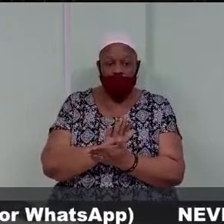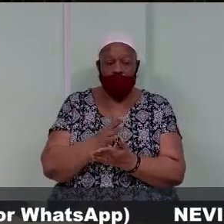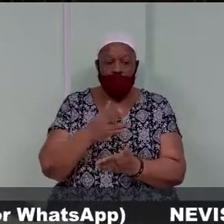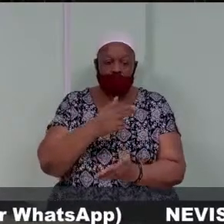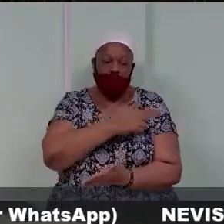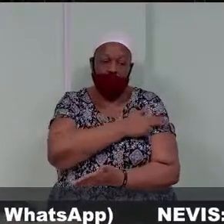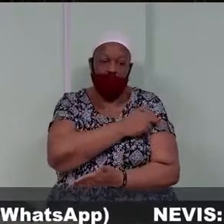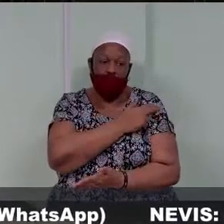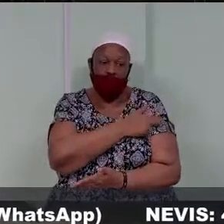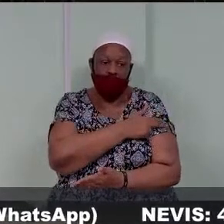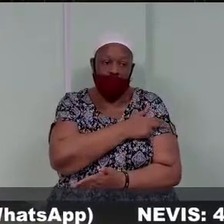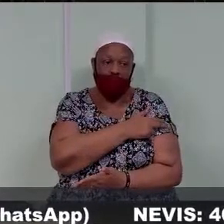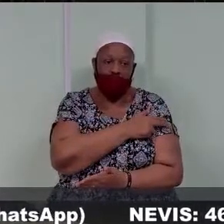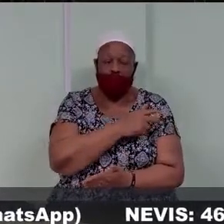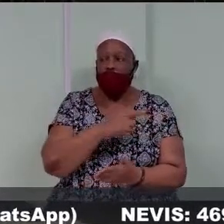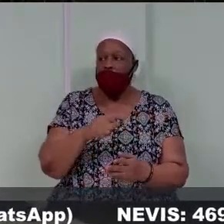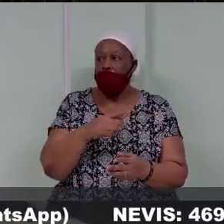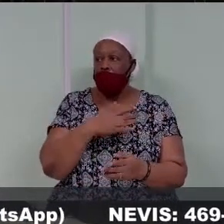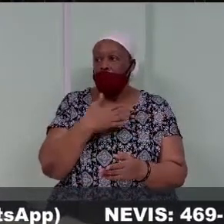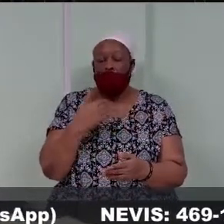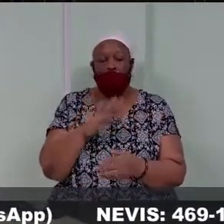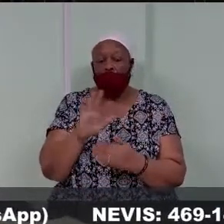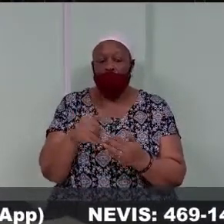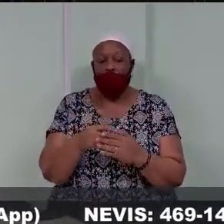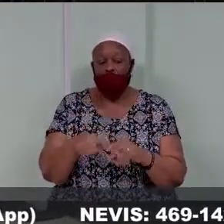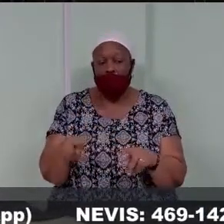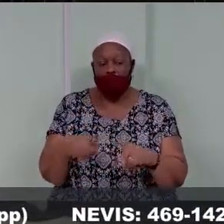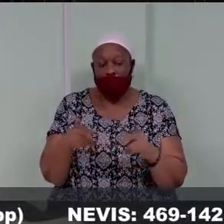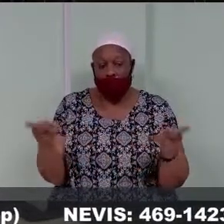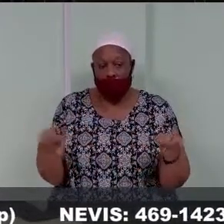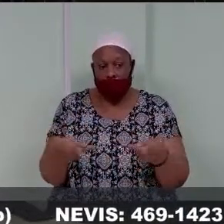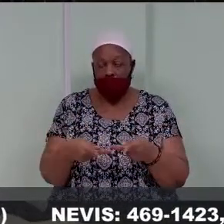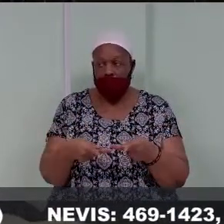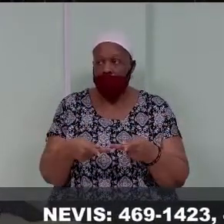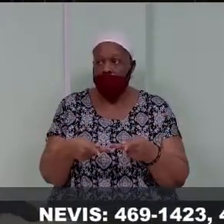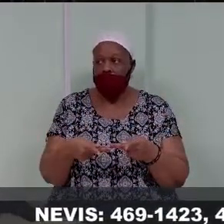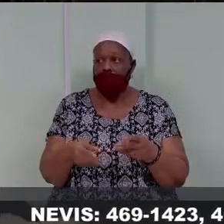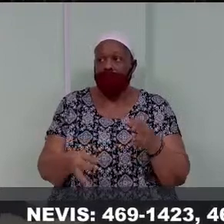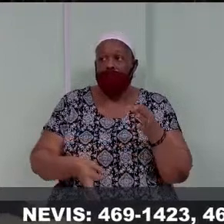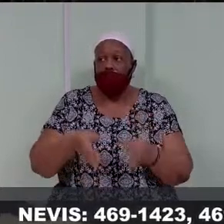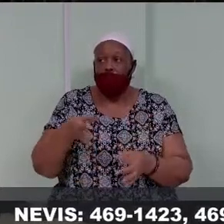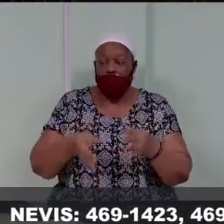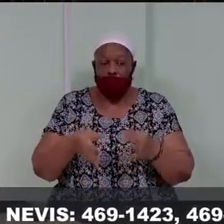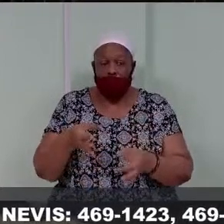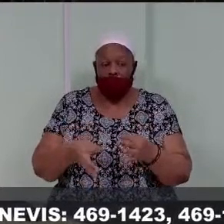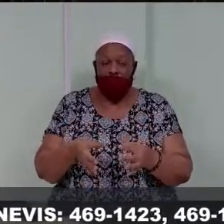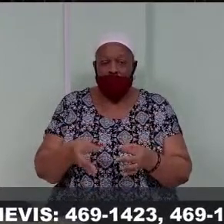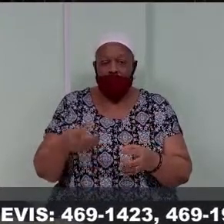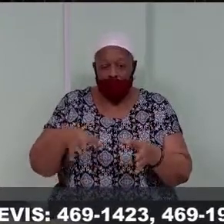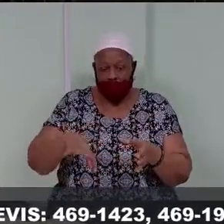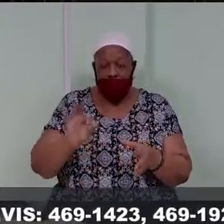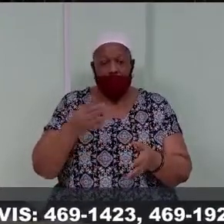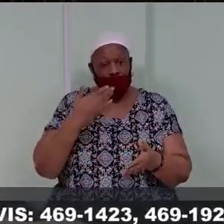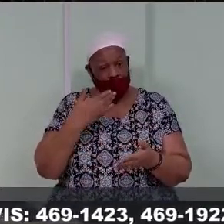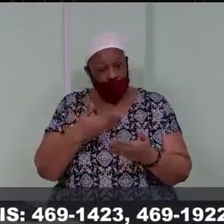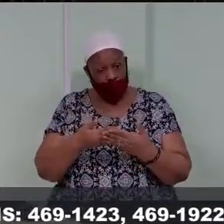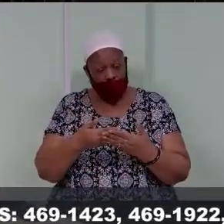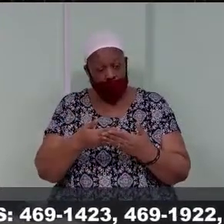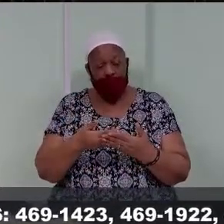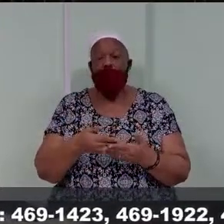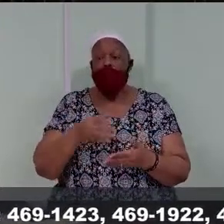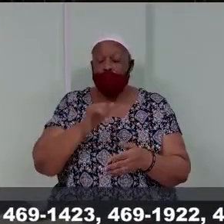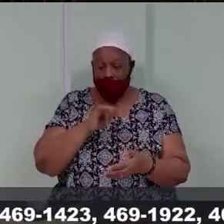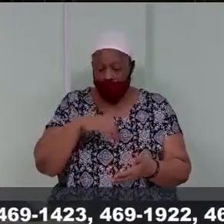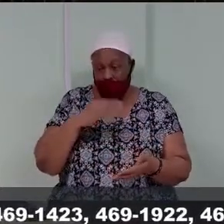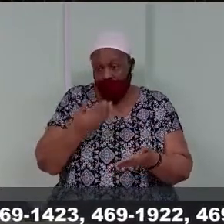short space of time. Once the task force finds this useful, we'll be more than happy to donate additional